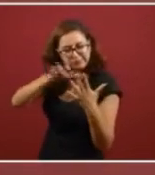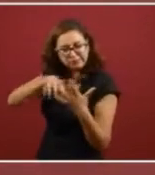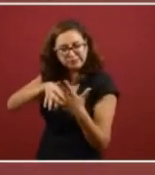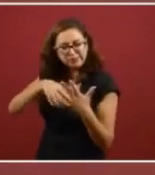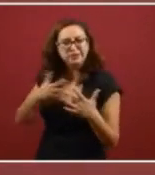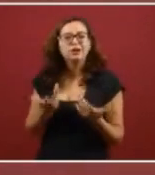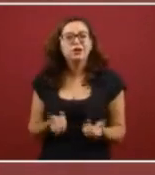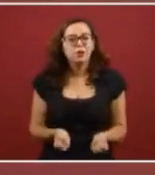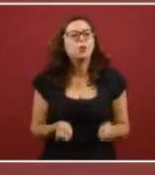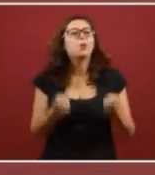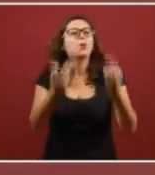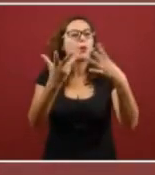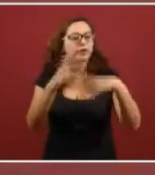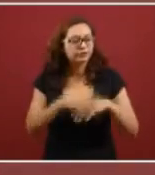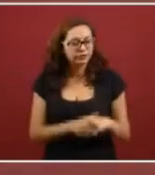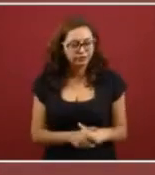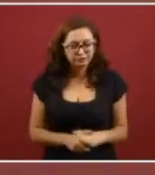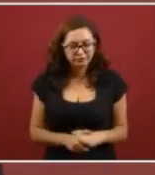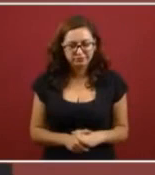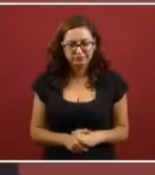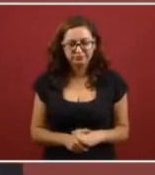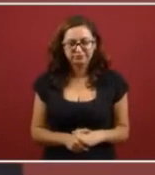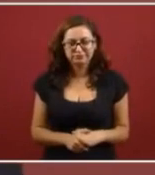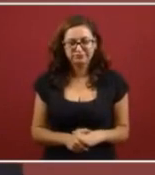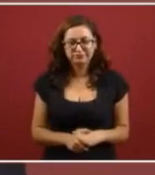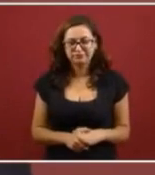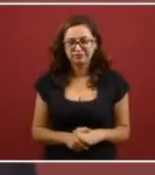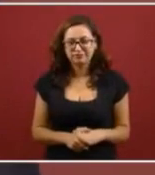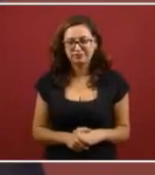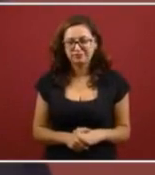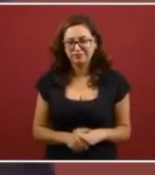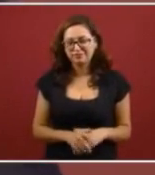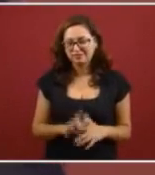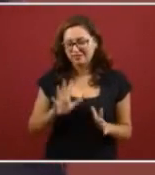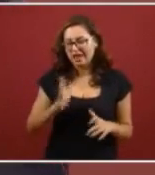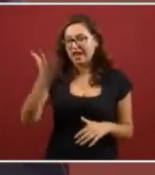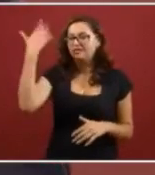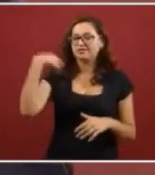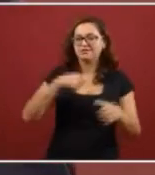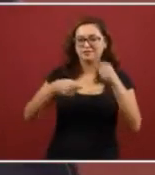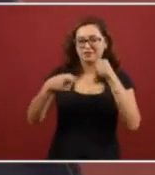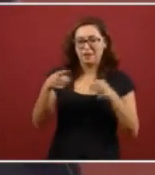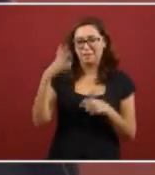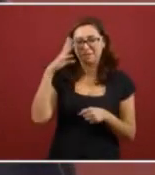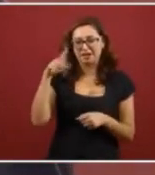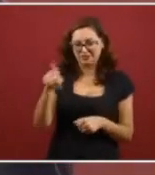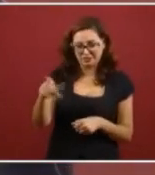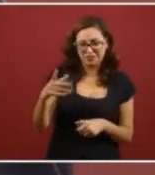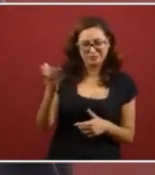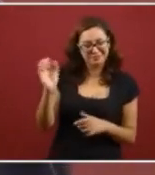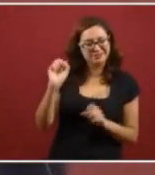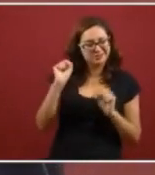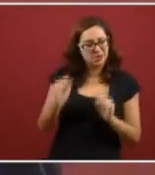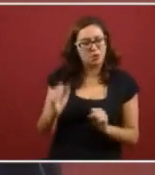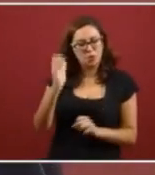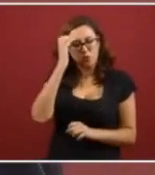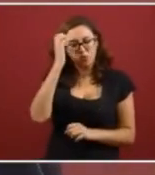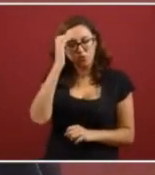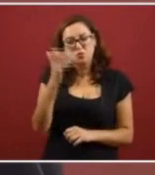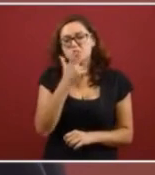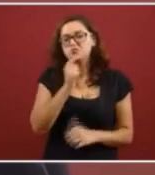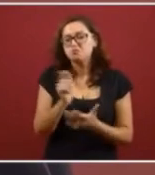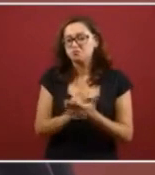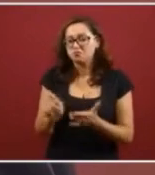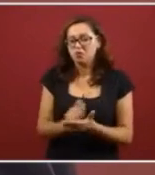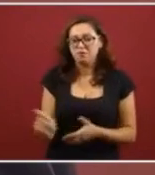periodista. Are. There used to be this. Razos probably remembers extraordinary, an